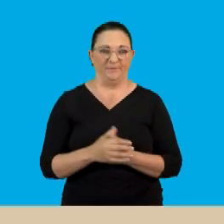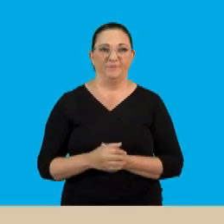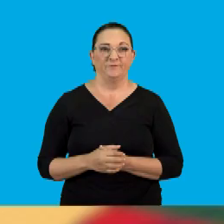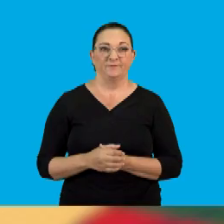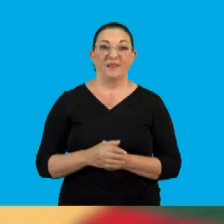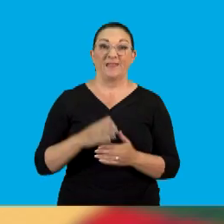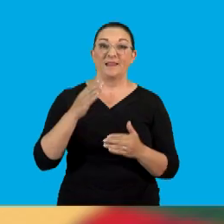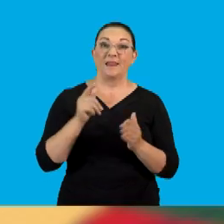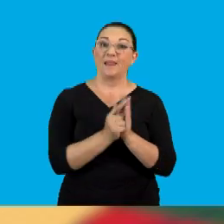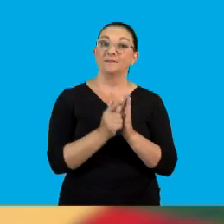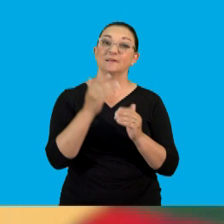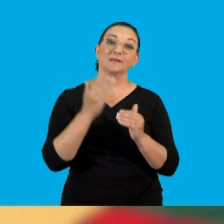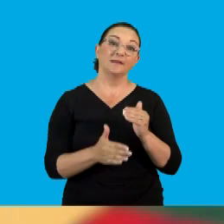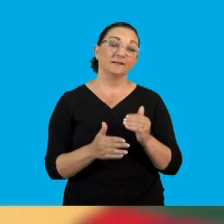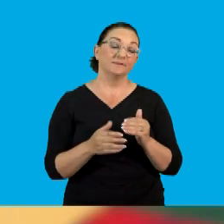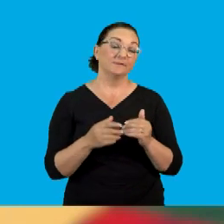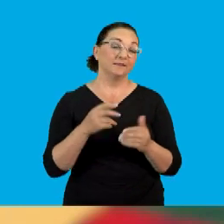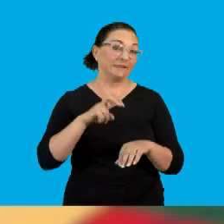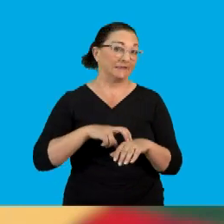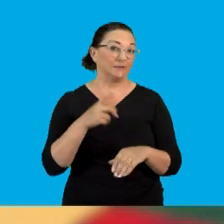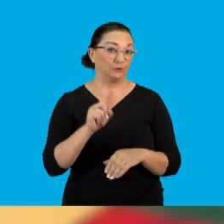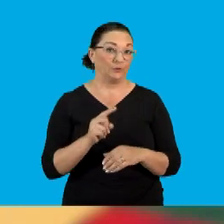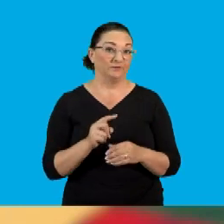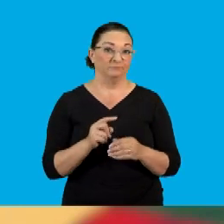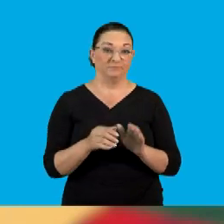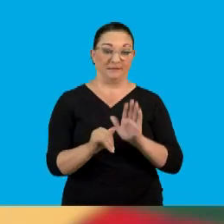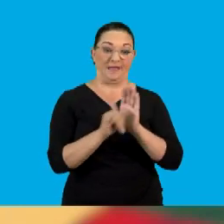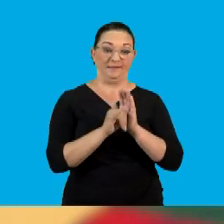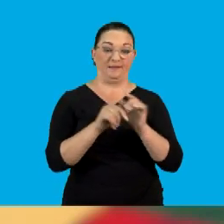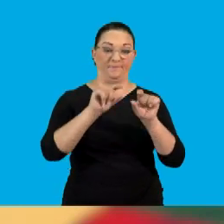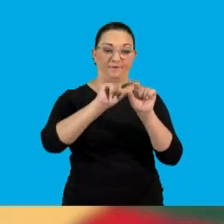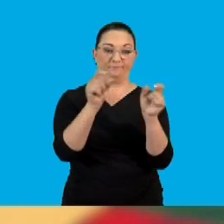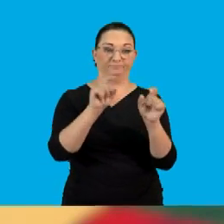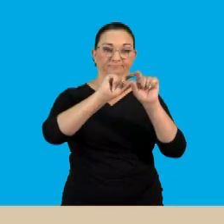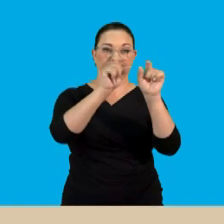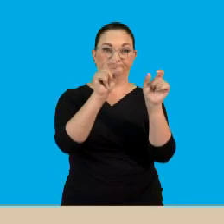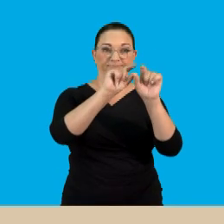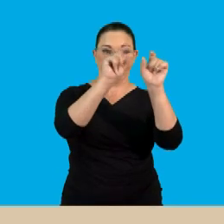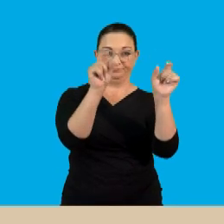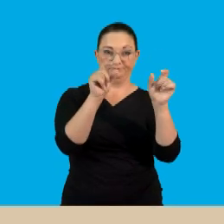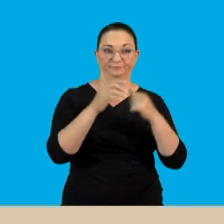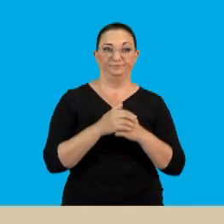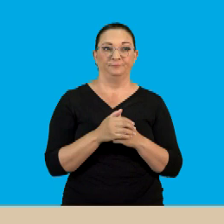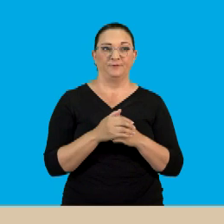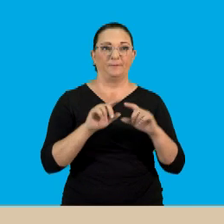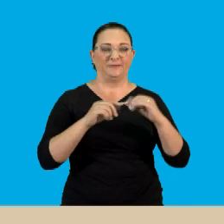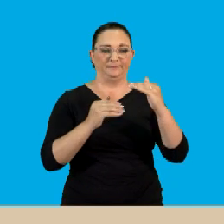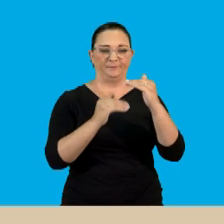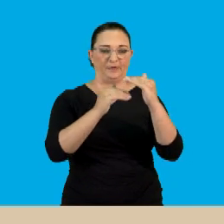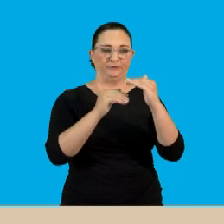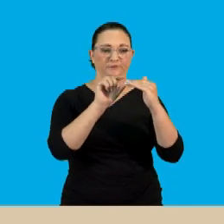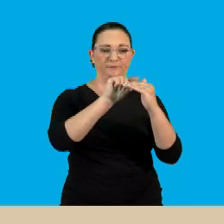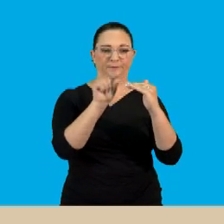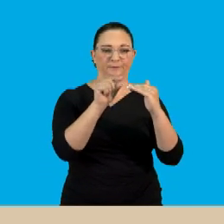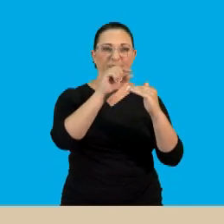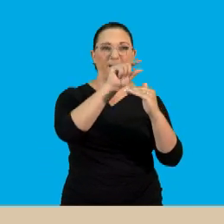this lesson, you need to be able to identify the layers of the atmosphere, name the boundaries between the